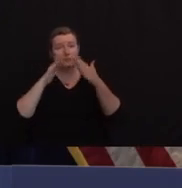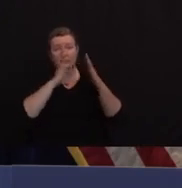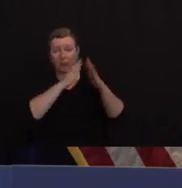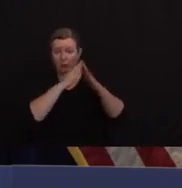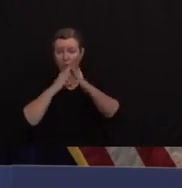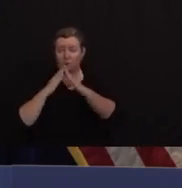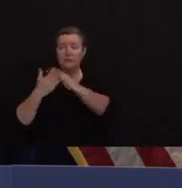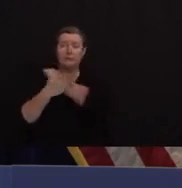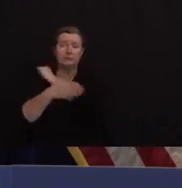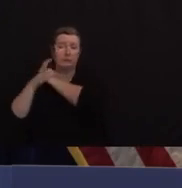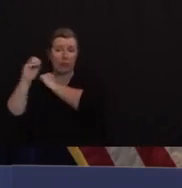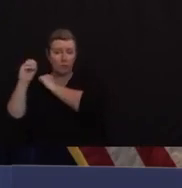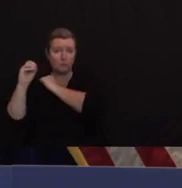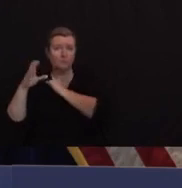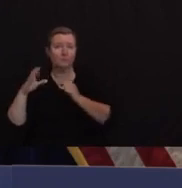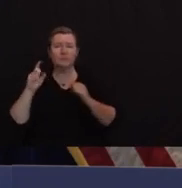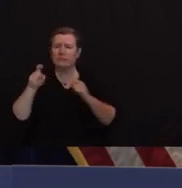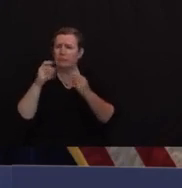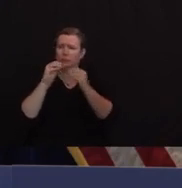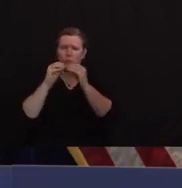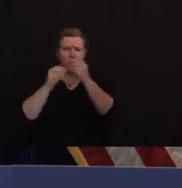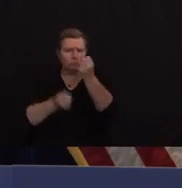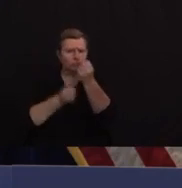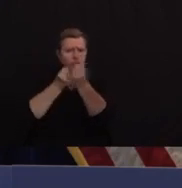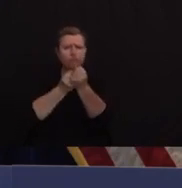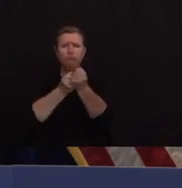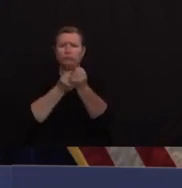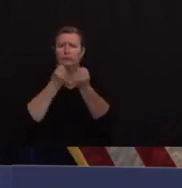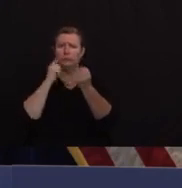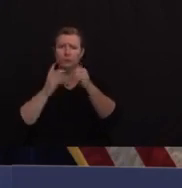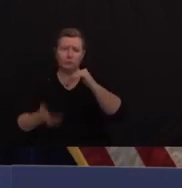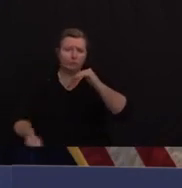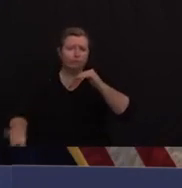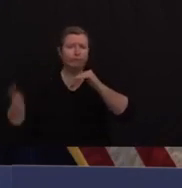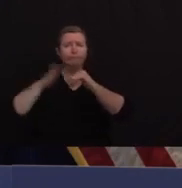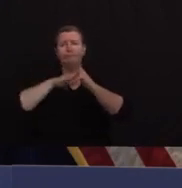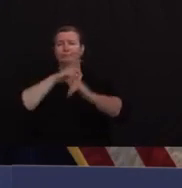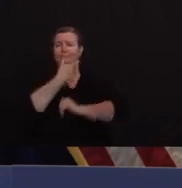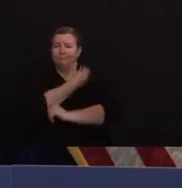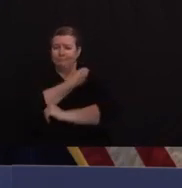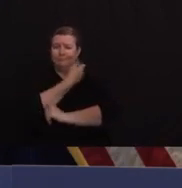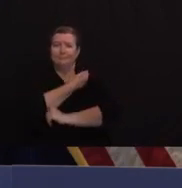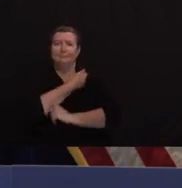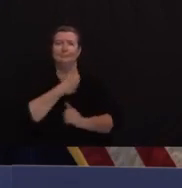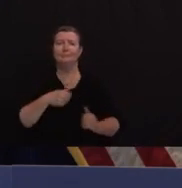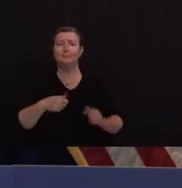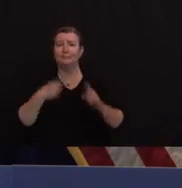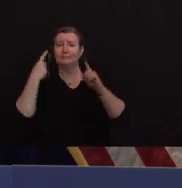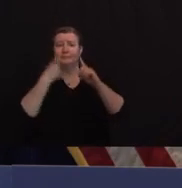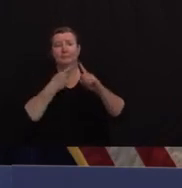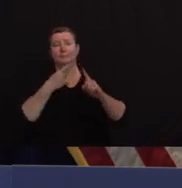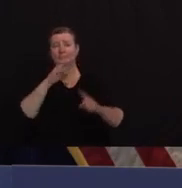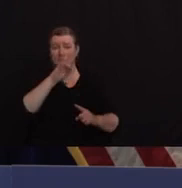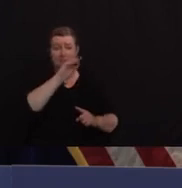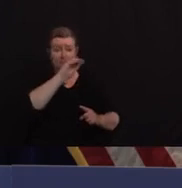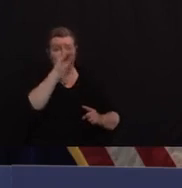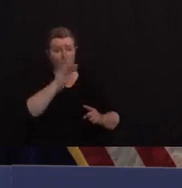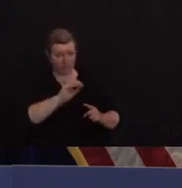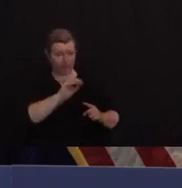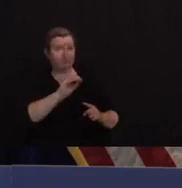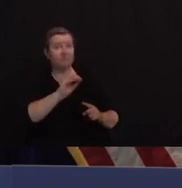their vaccination rates. Our goal was 70% vaccination rate in 56